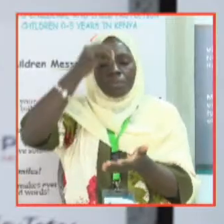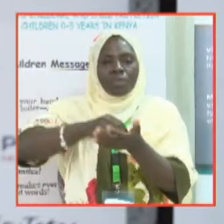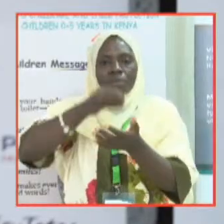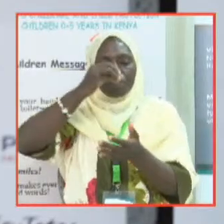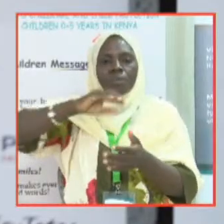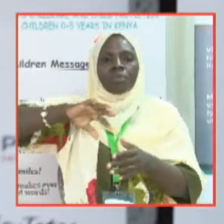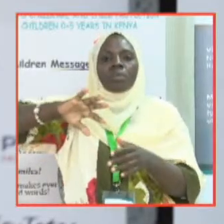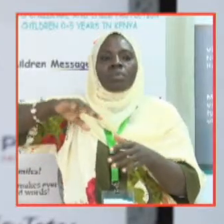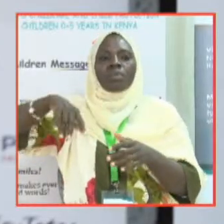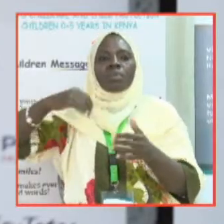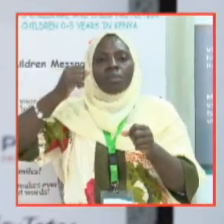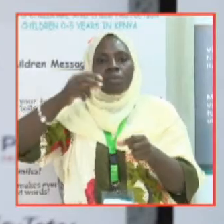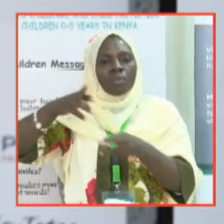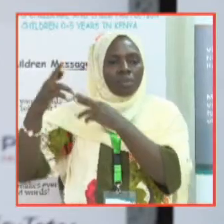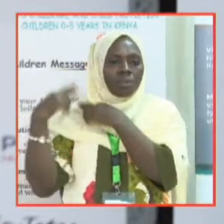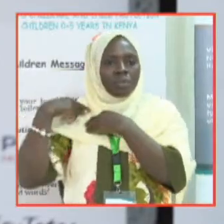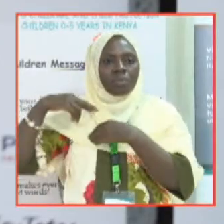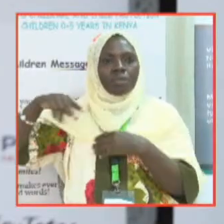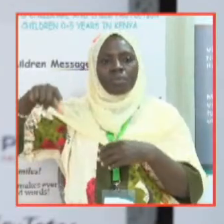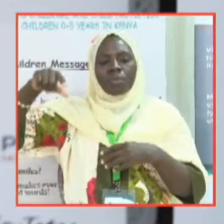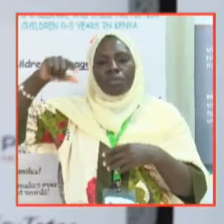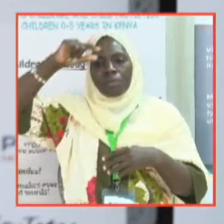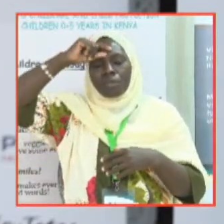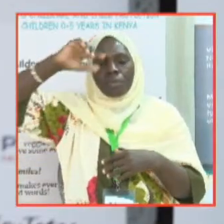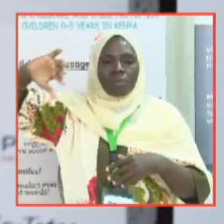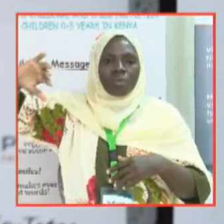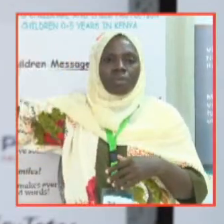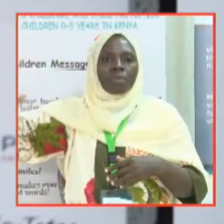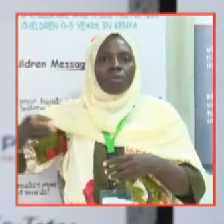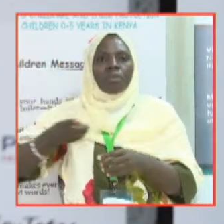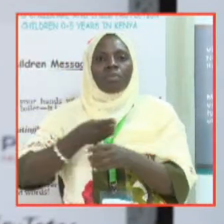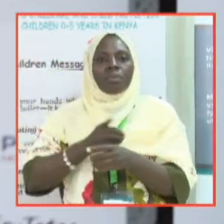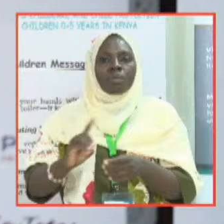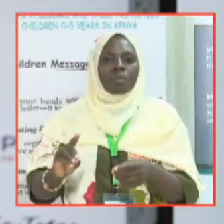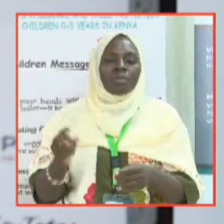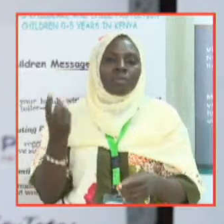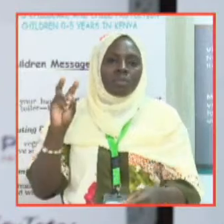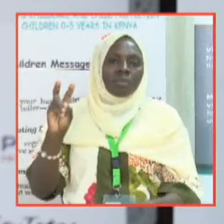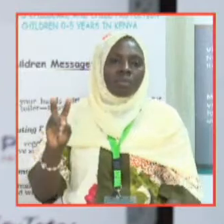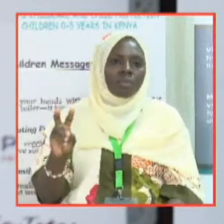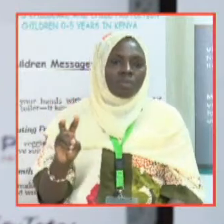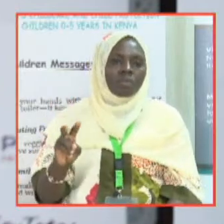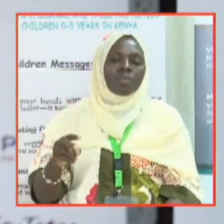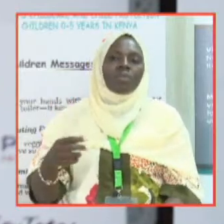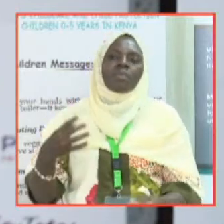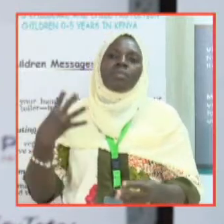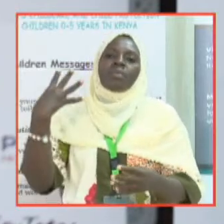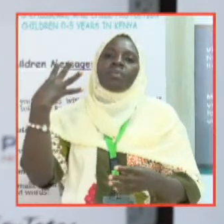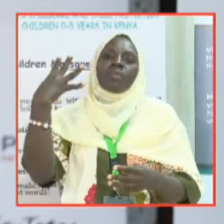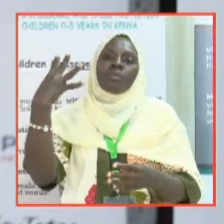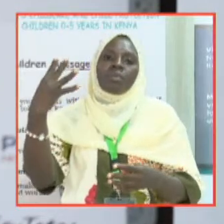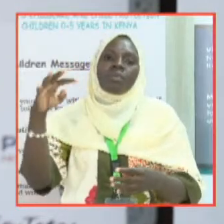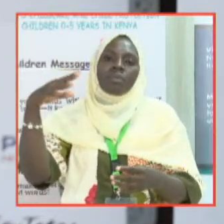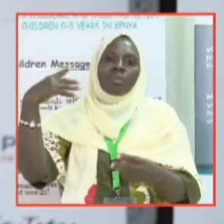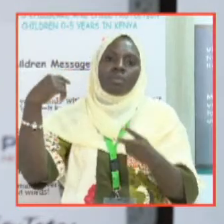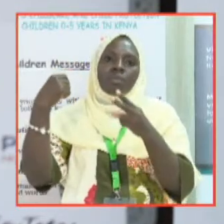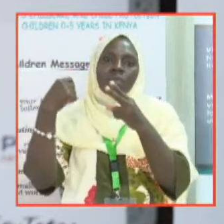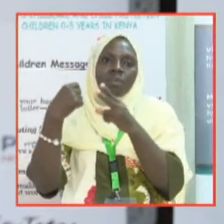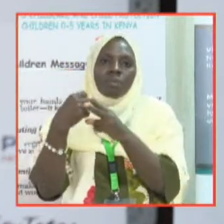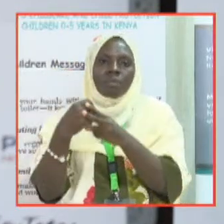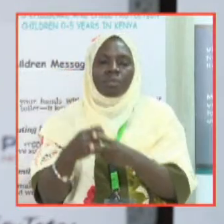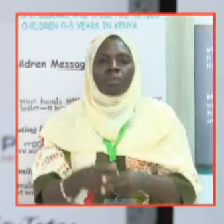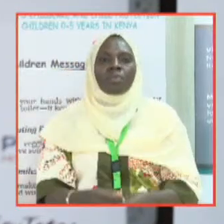of attention. But when we went to the 7 subcomponents that we mentioned, we realized things like book